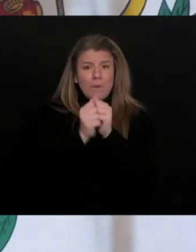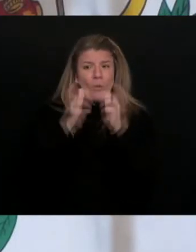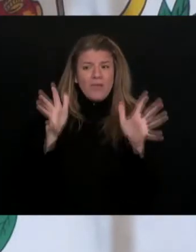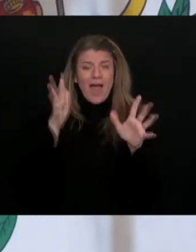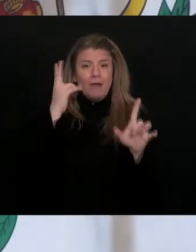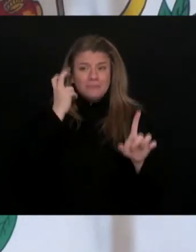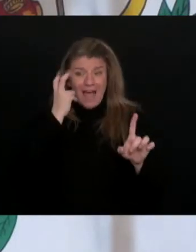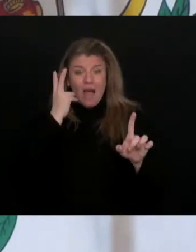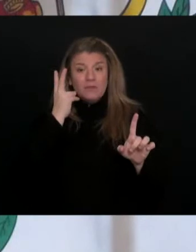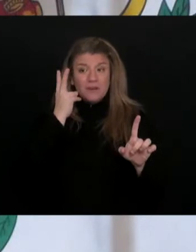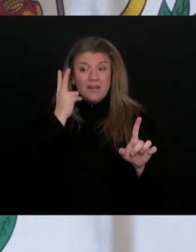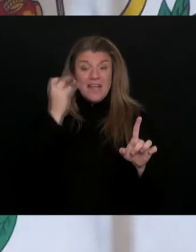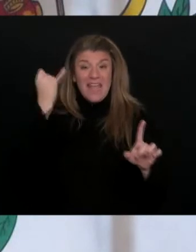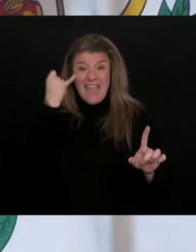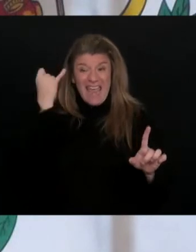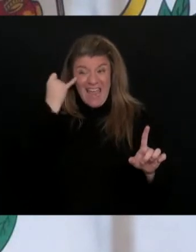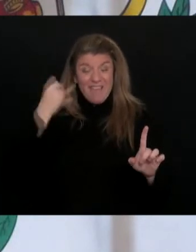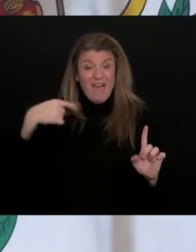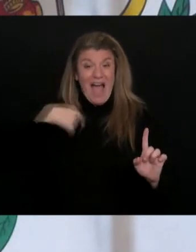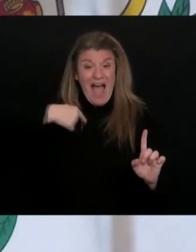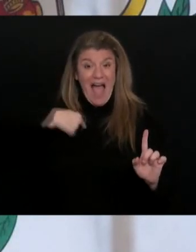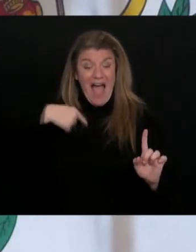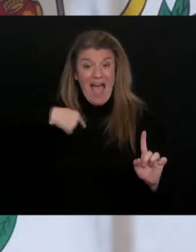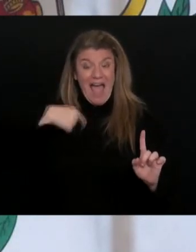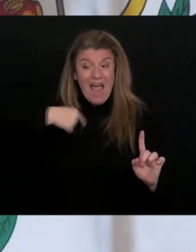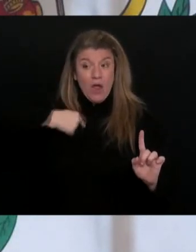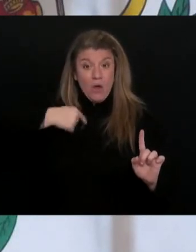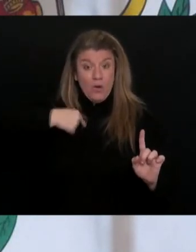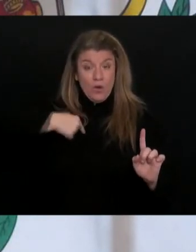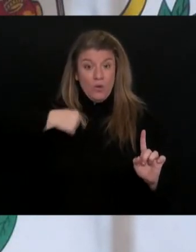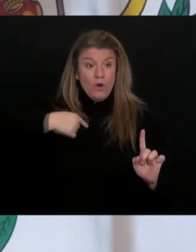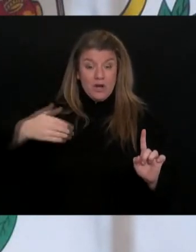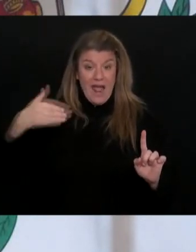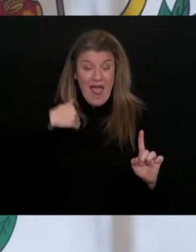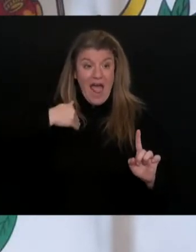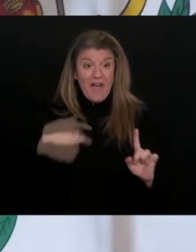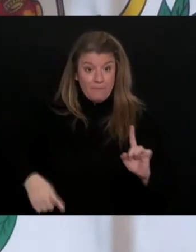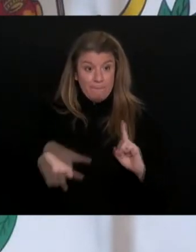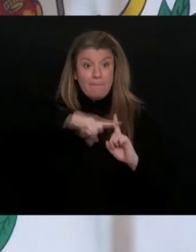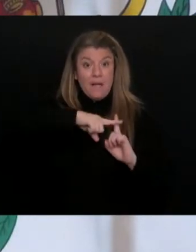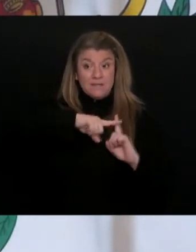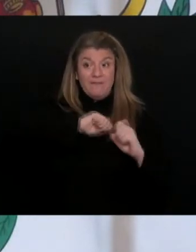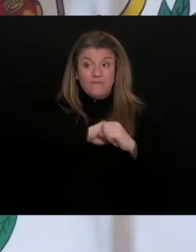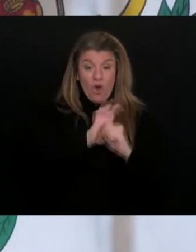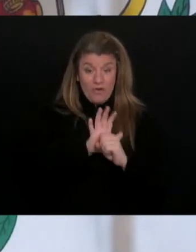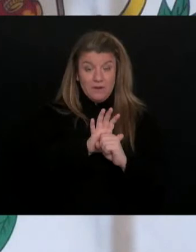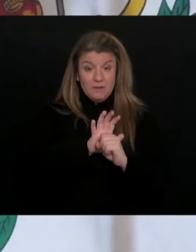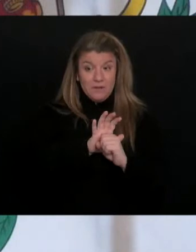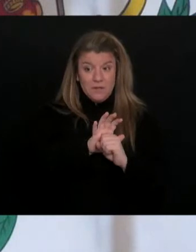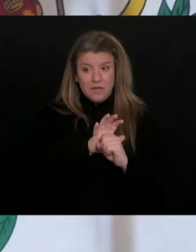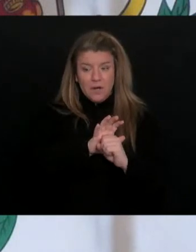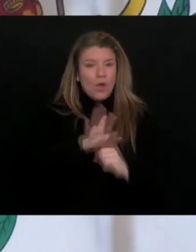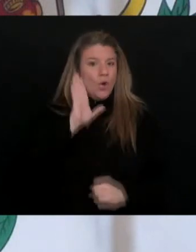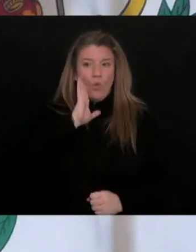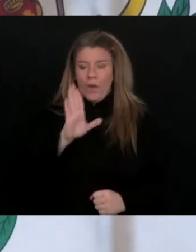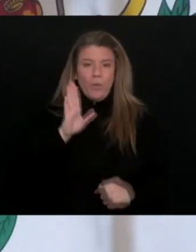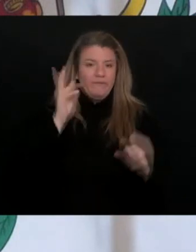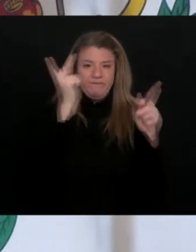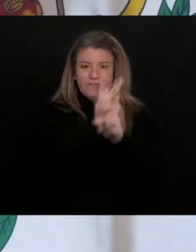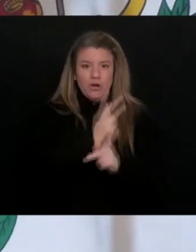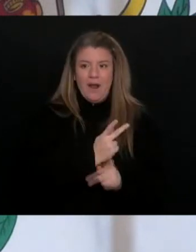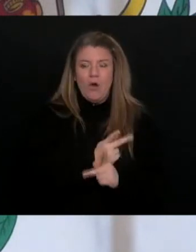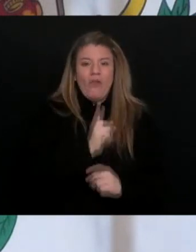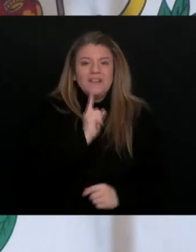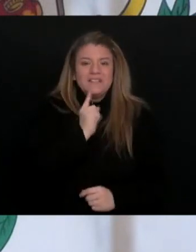that if I were to have COVID and everything, that we would deal with it on the